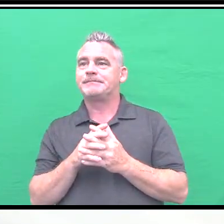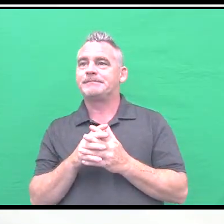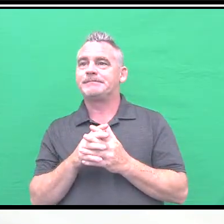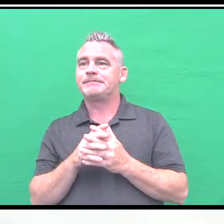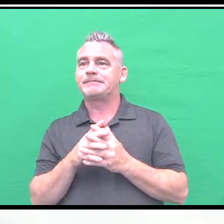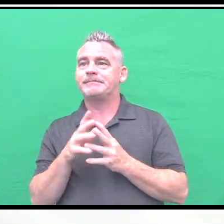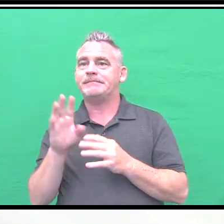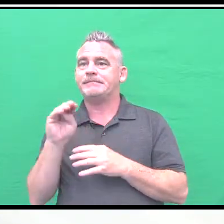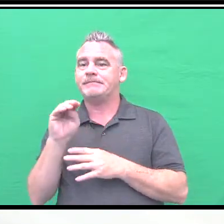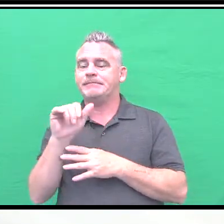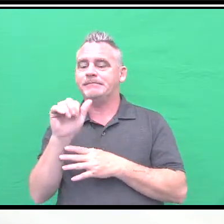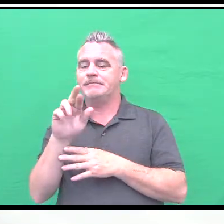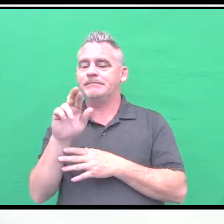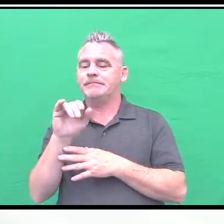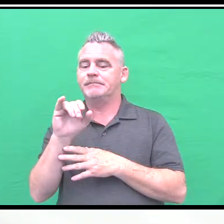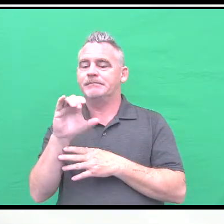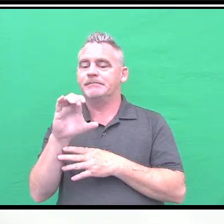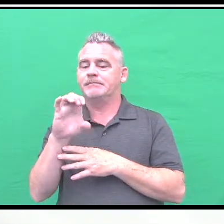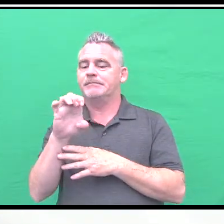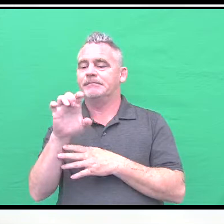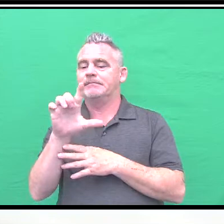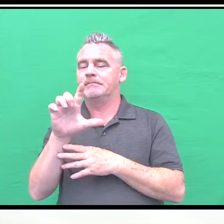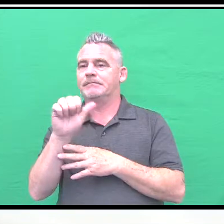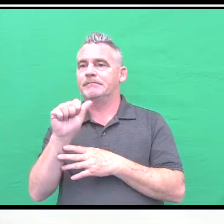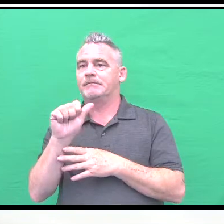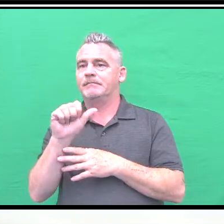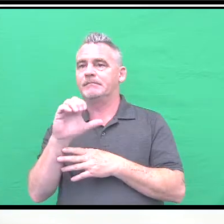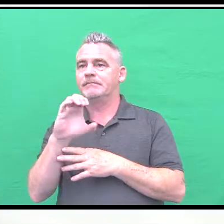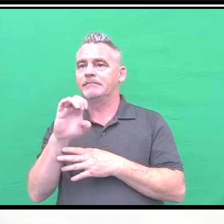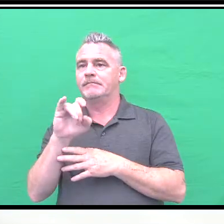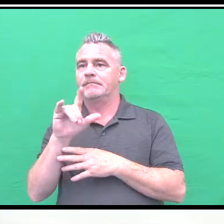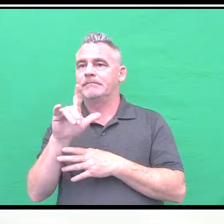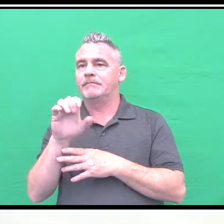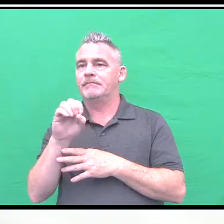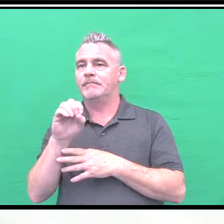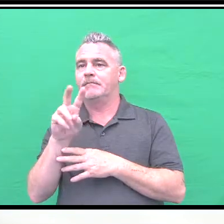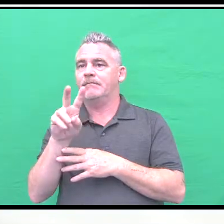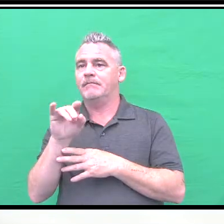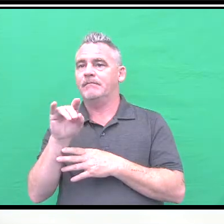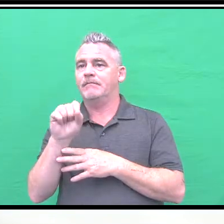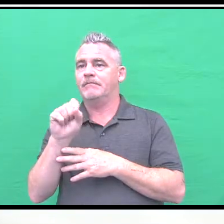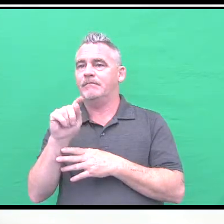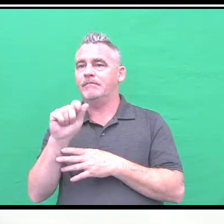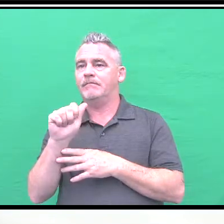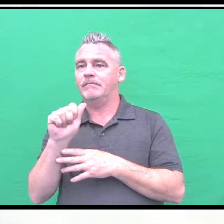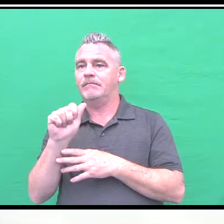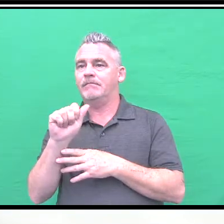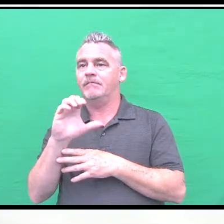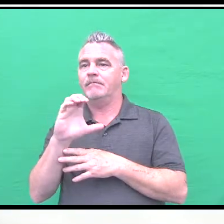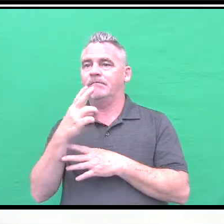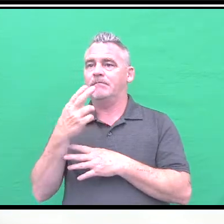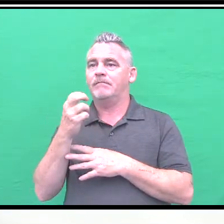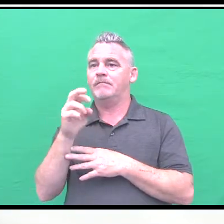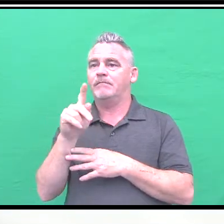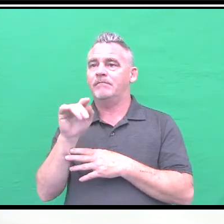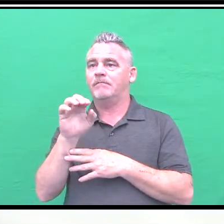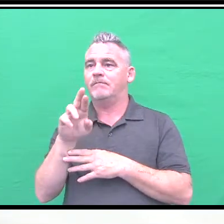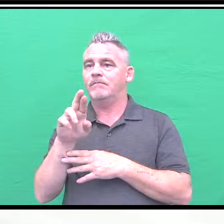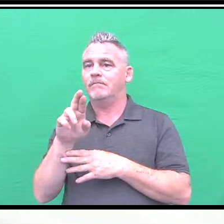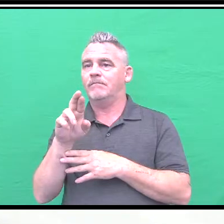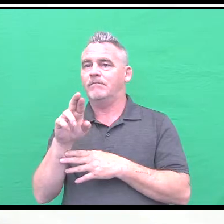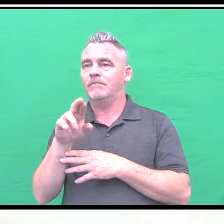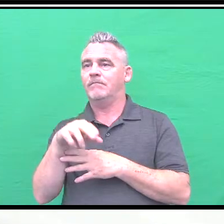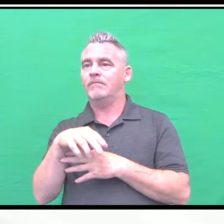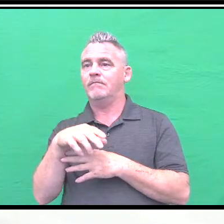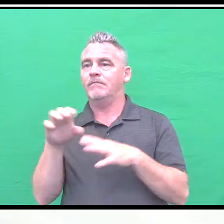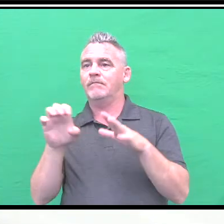Araceli Wagner from Cielo Vista Charter, second grade teacher. Thank you for supporting our students and families. Congratulations. Is